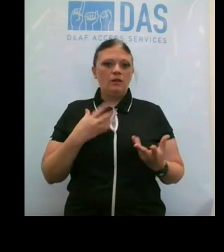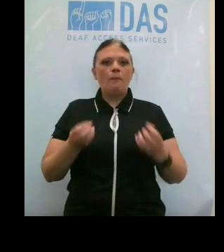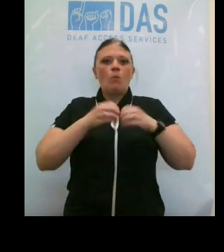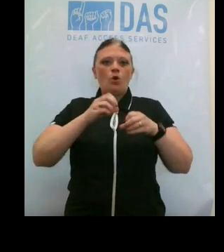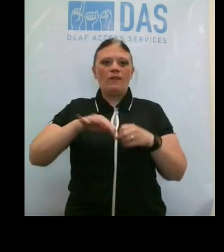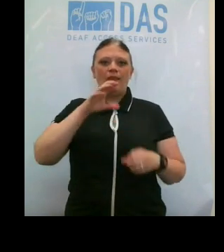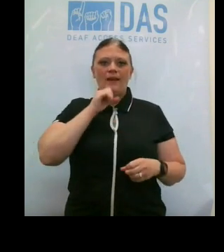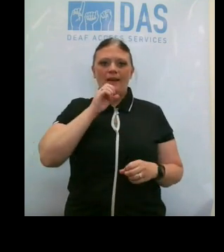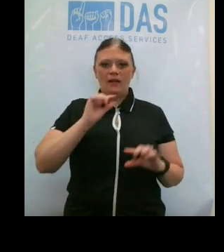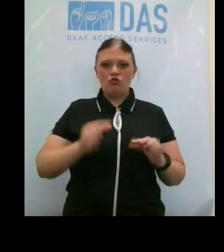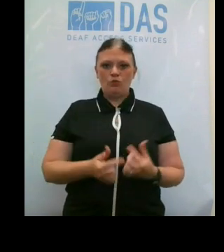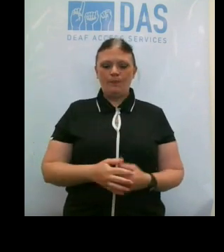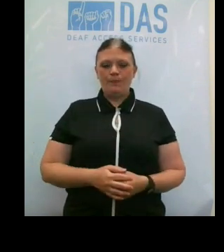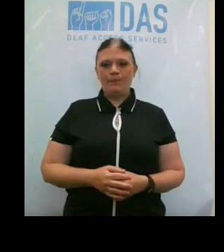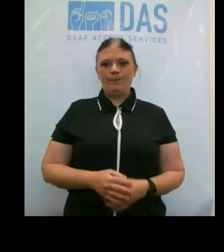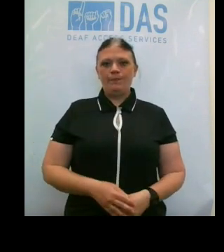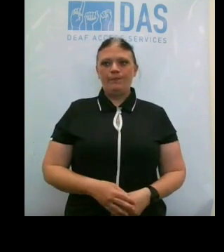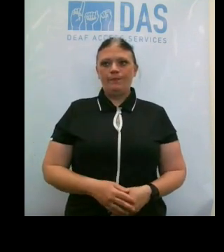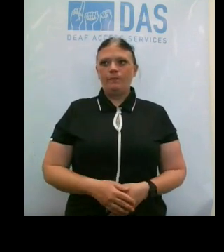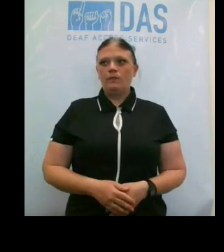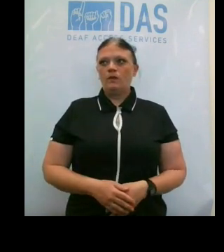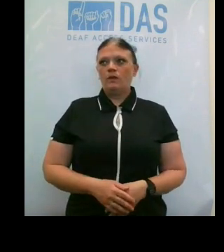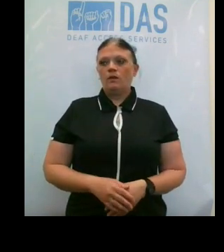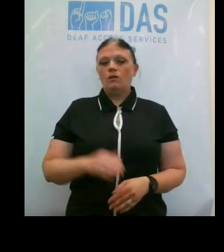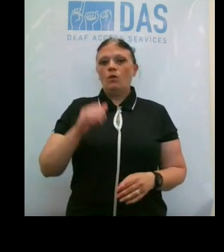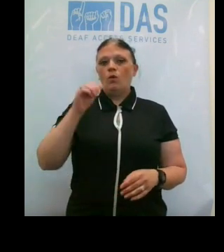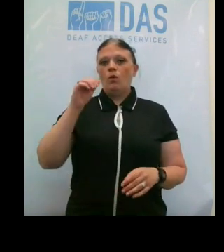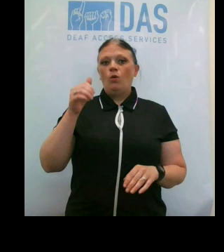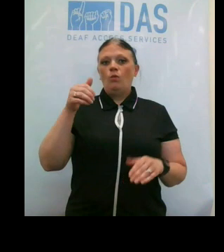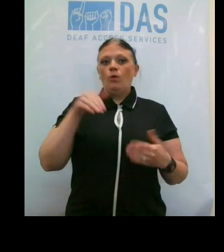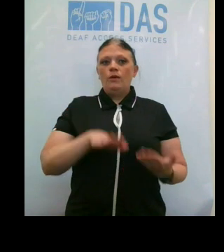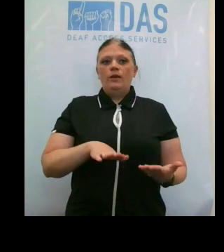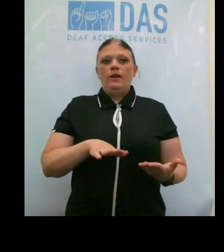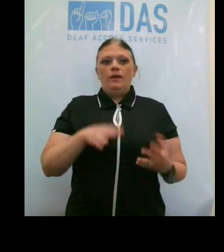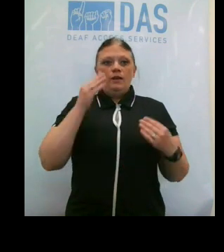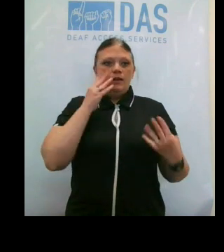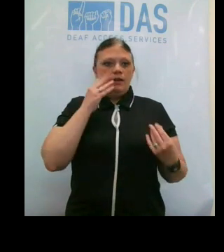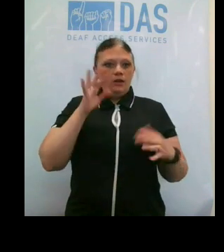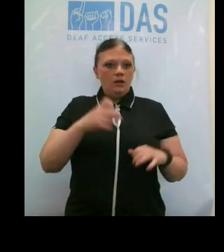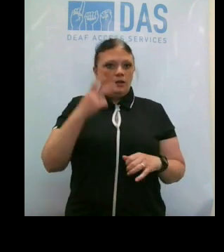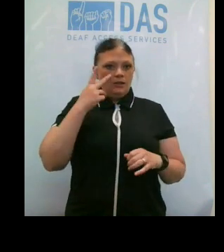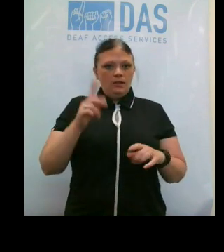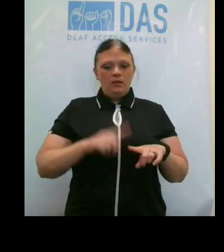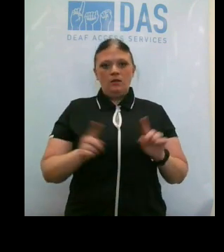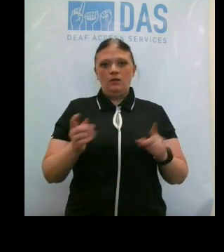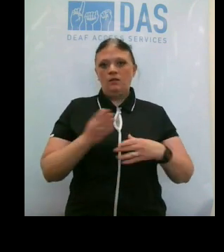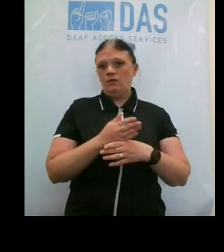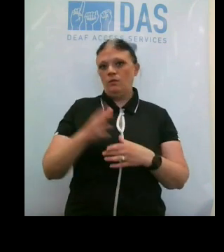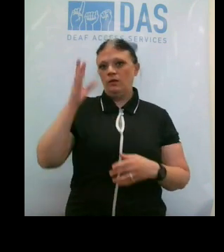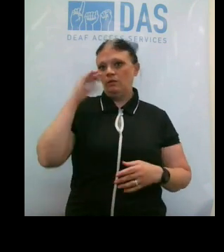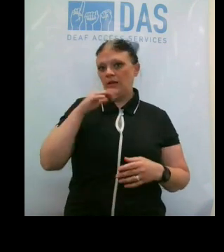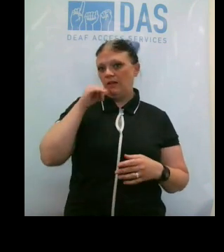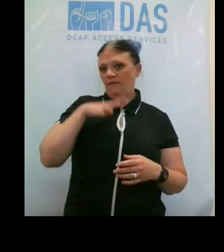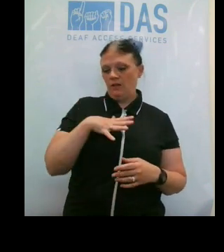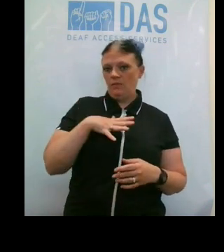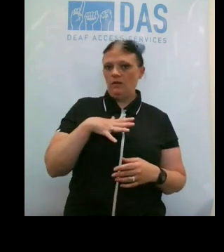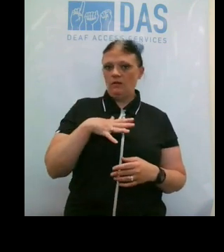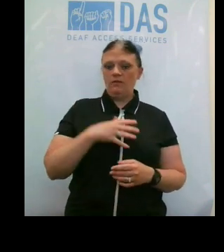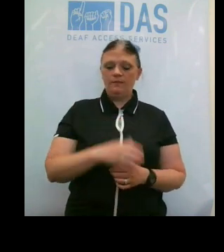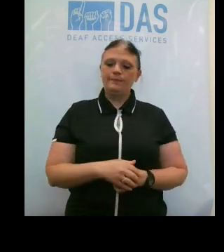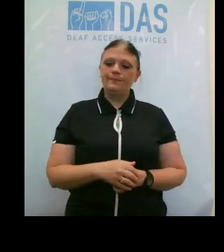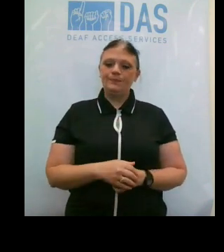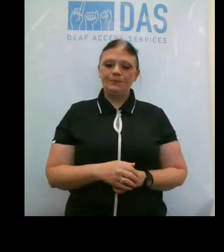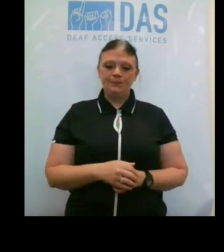group. The mortality data, once again, you see the difference between males and females on the screen in front of you,